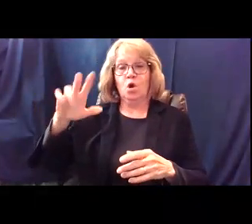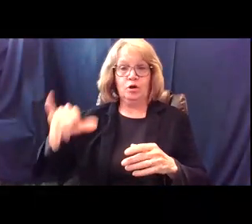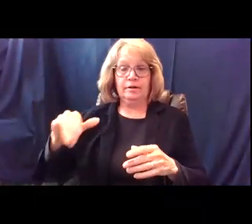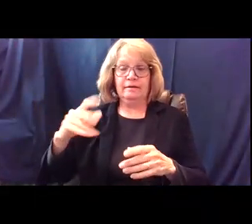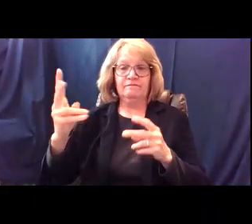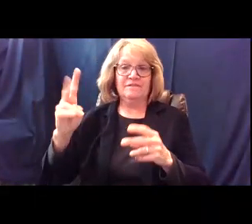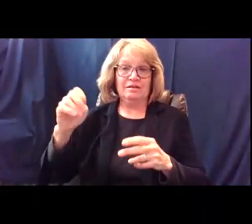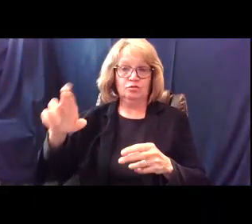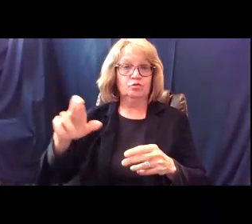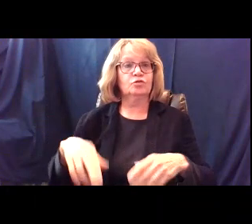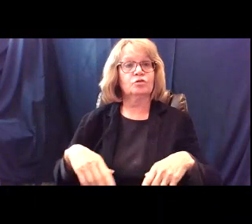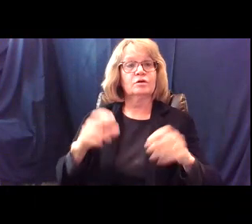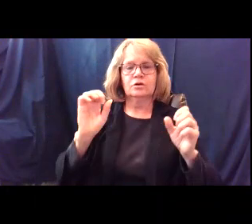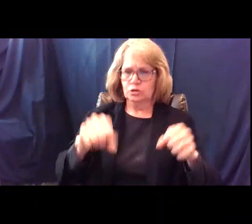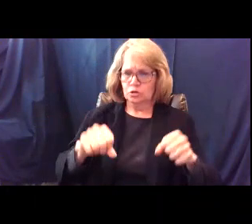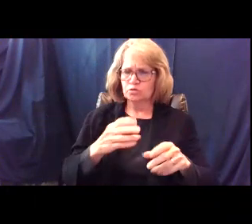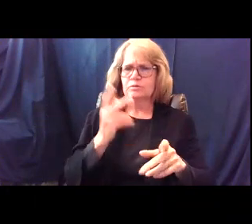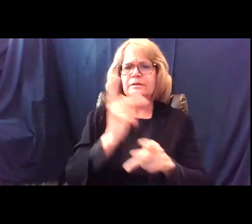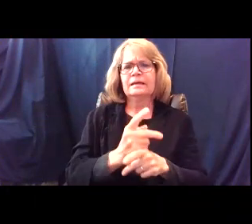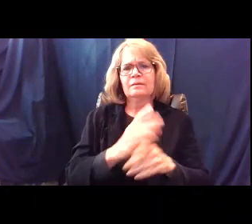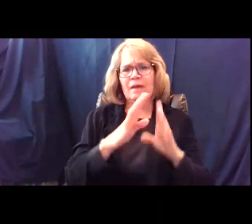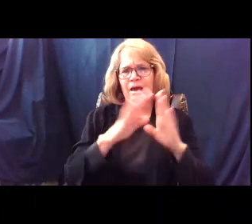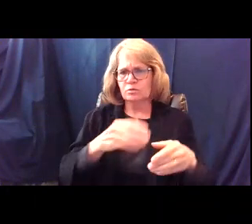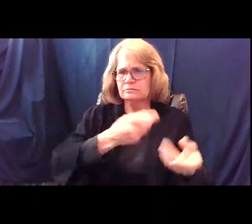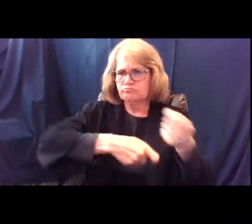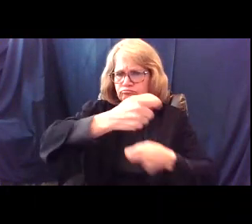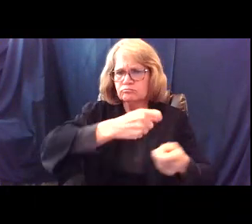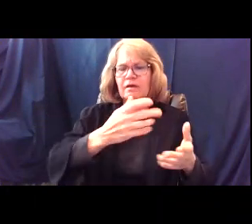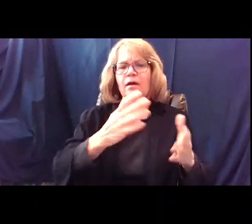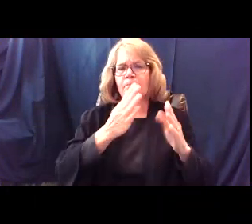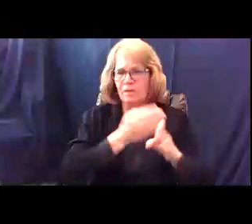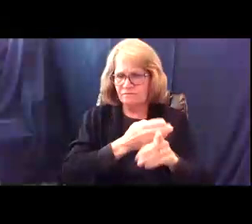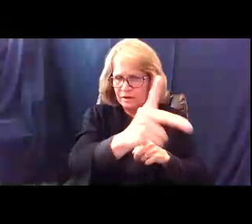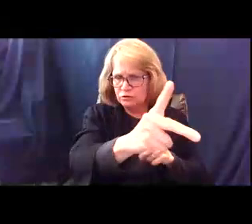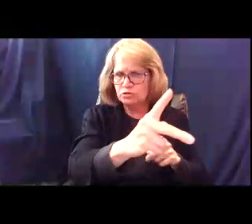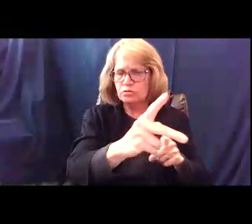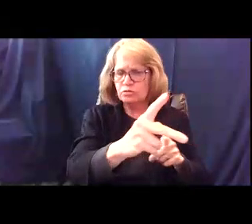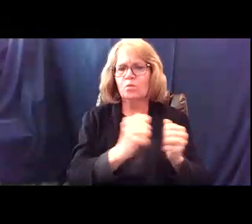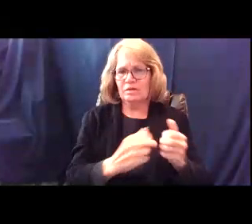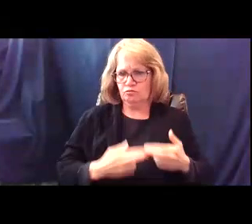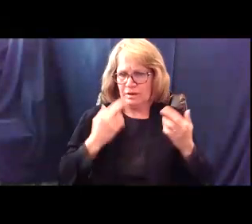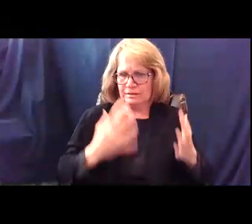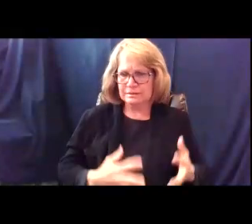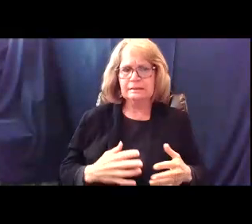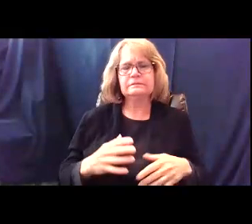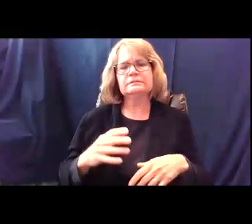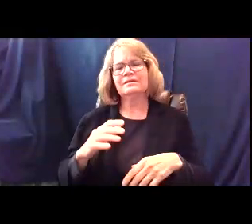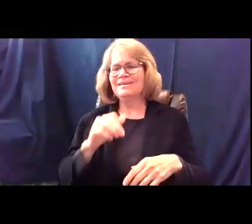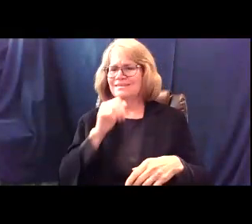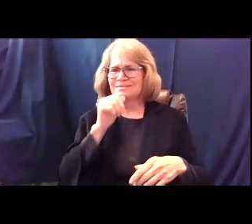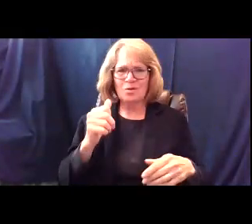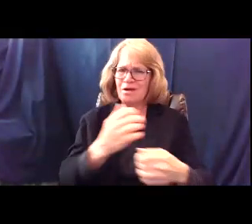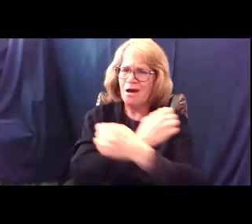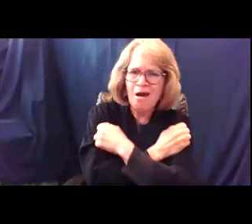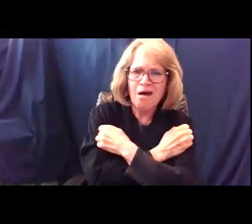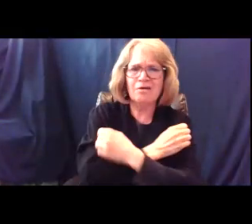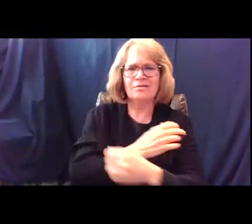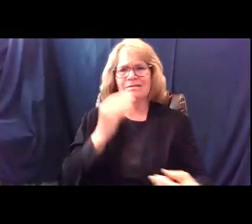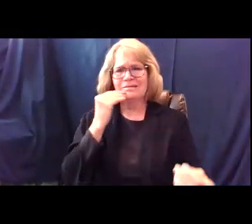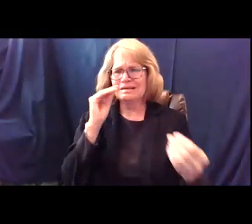housing transactions professional with residents as well as potential residents, not initiating hugs, kissing, or other forms